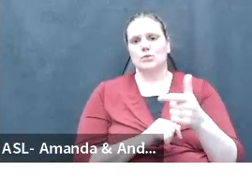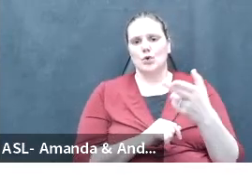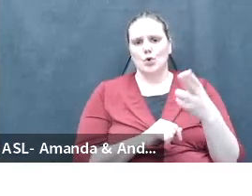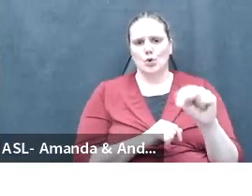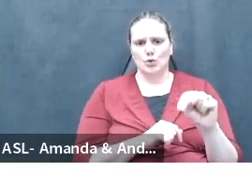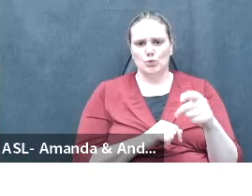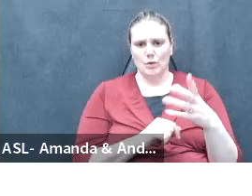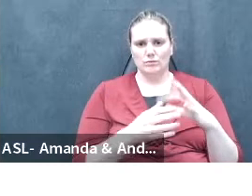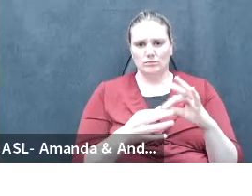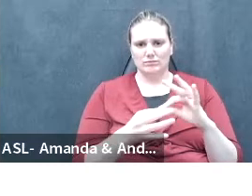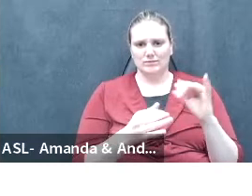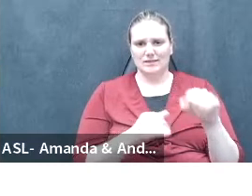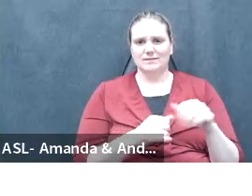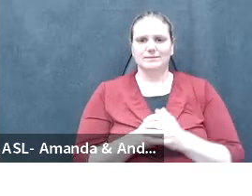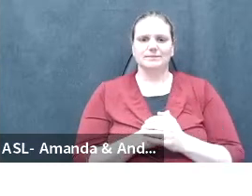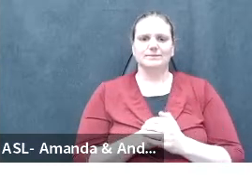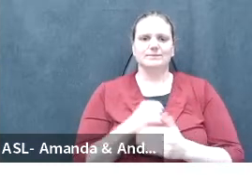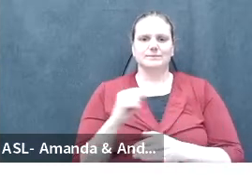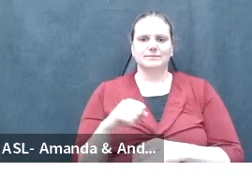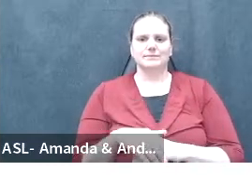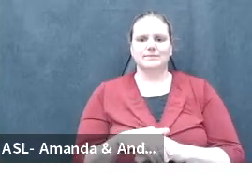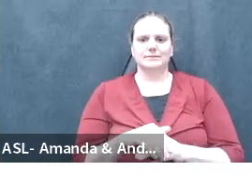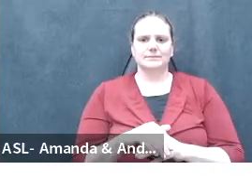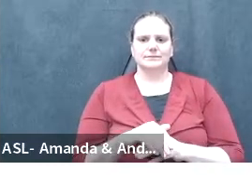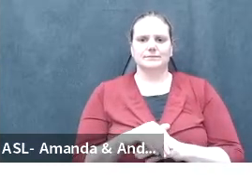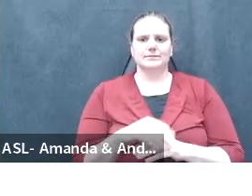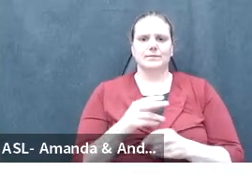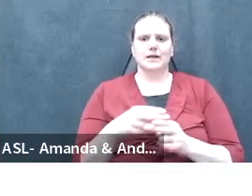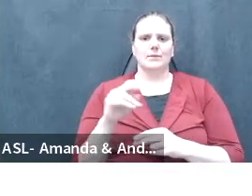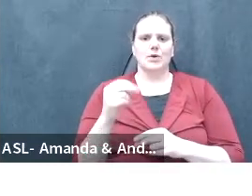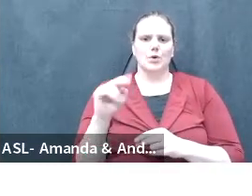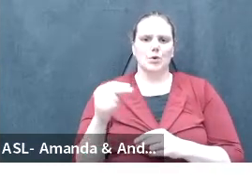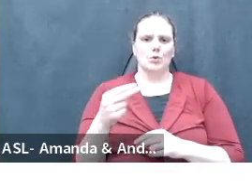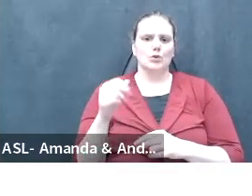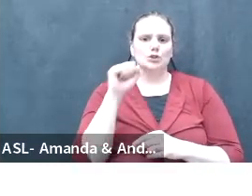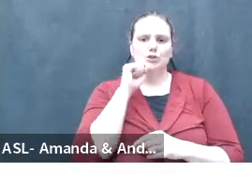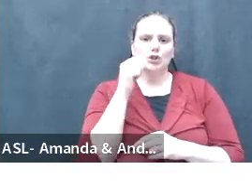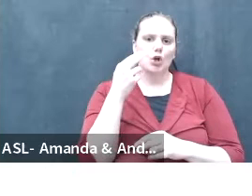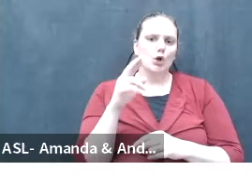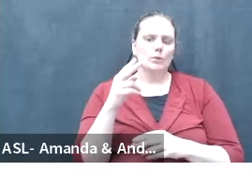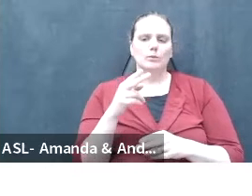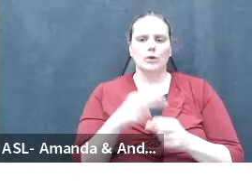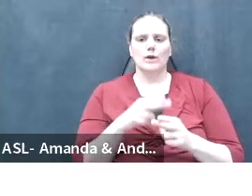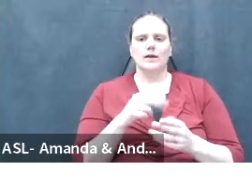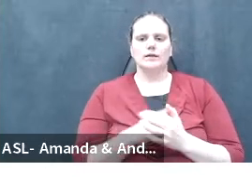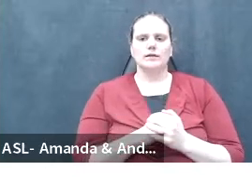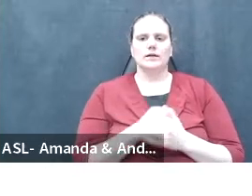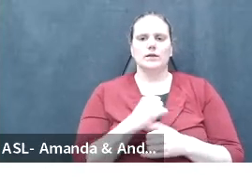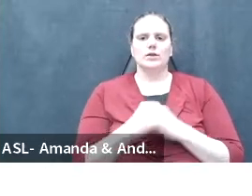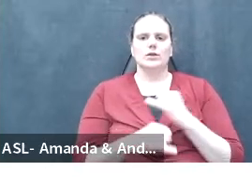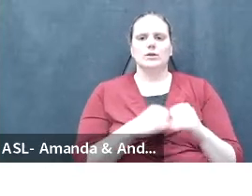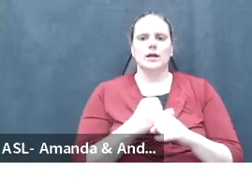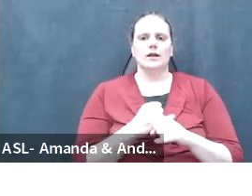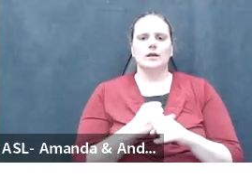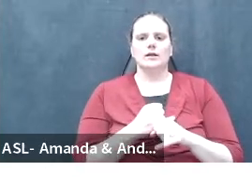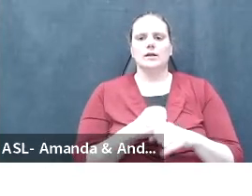introduce yourself before you start? Sure. So I'm Hoon. I use she, her pronouns, and I'm an enterprise technical